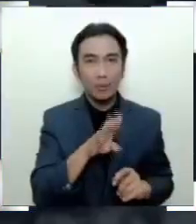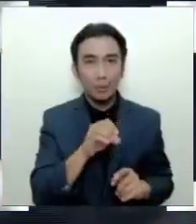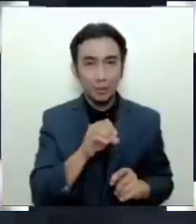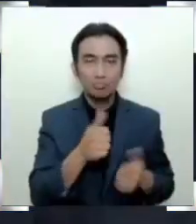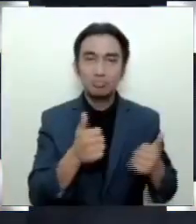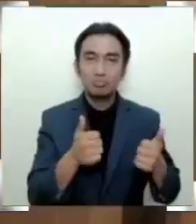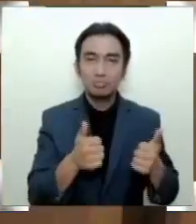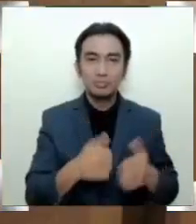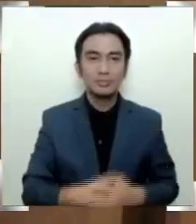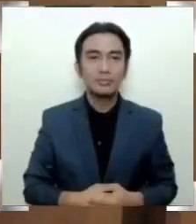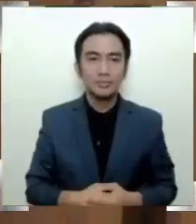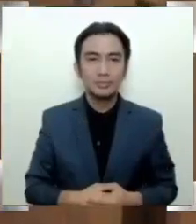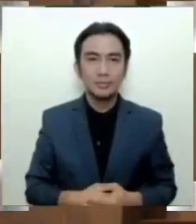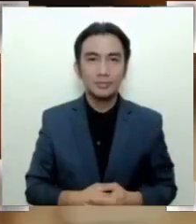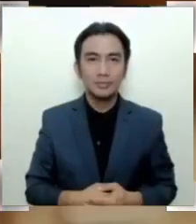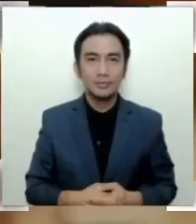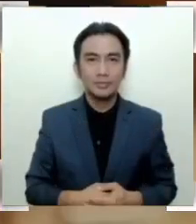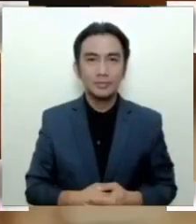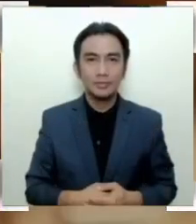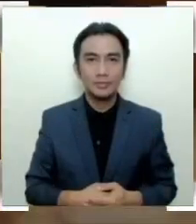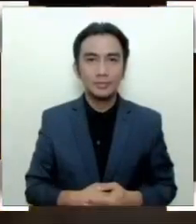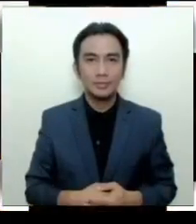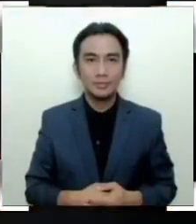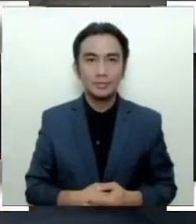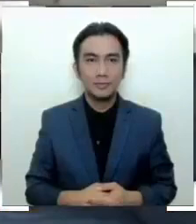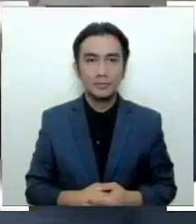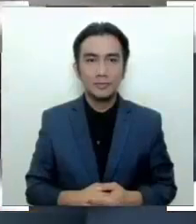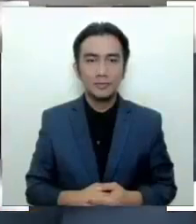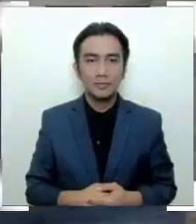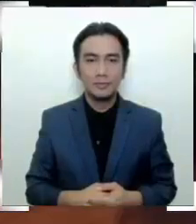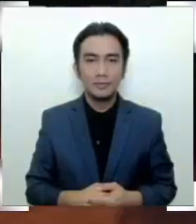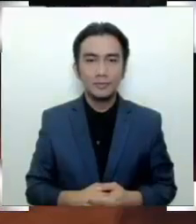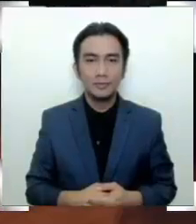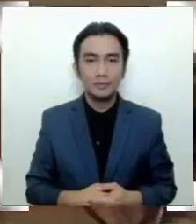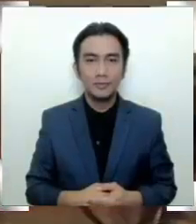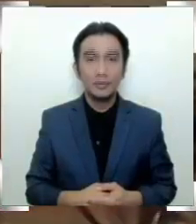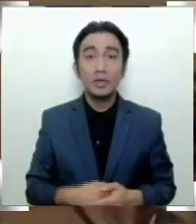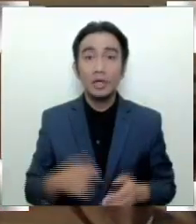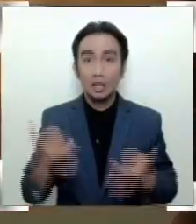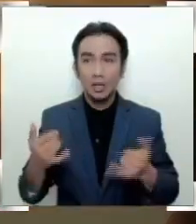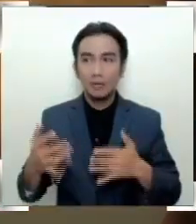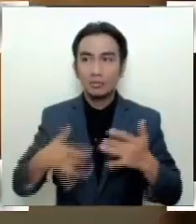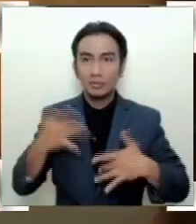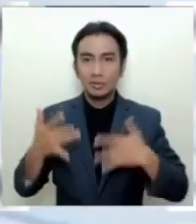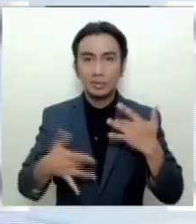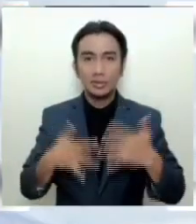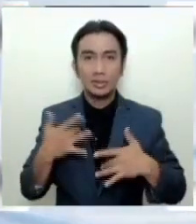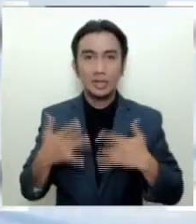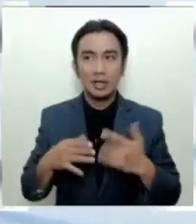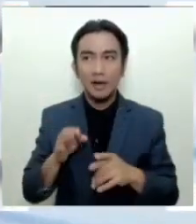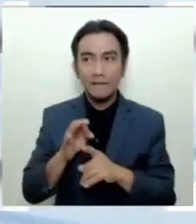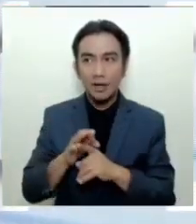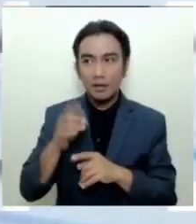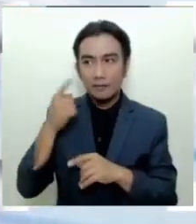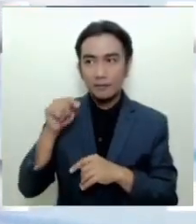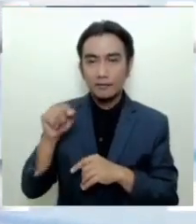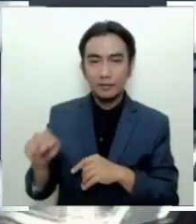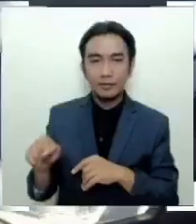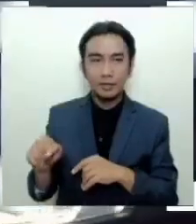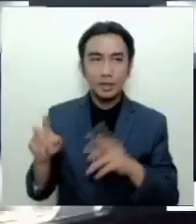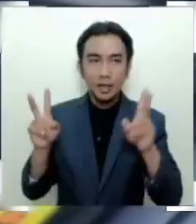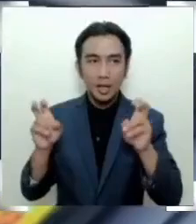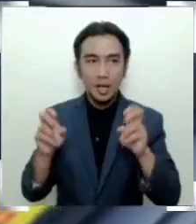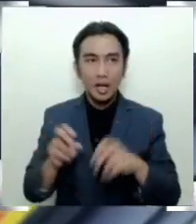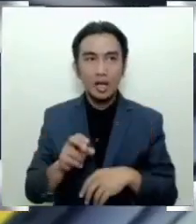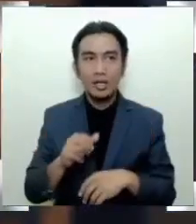You're my knight and shining armor. Excited na ang fans para sa groundbreaking series na Unbreak My Heart na